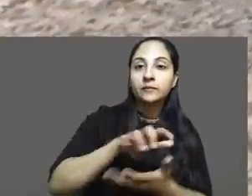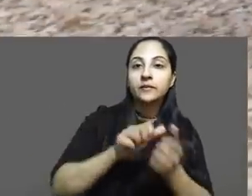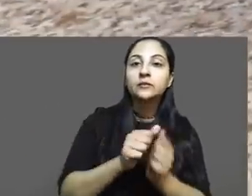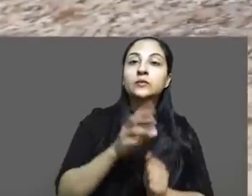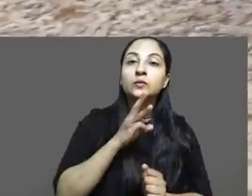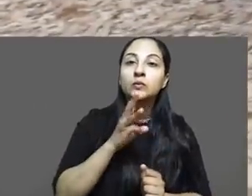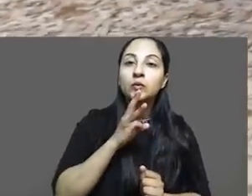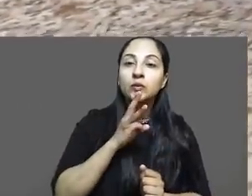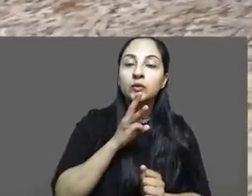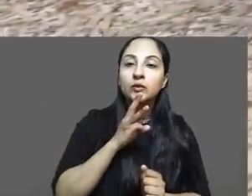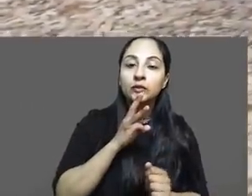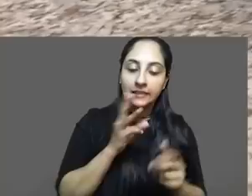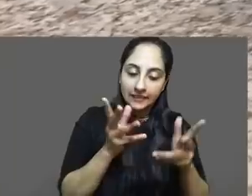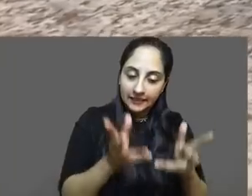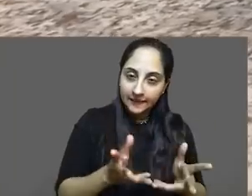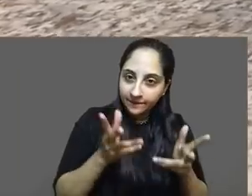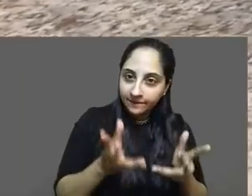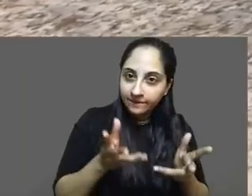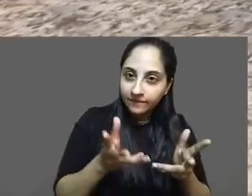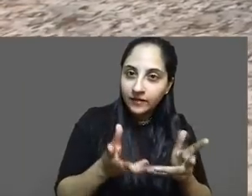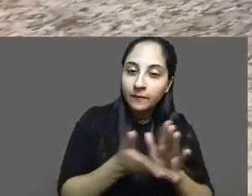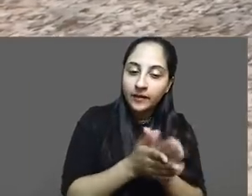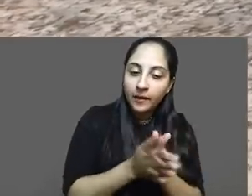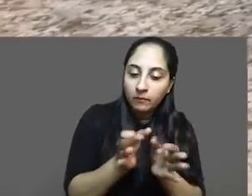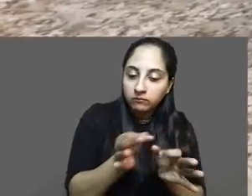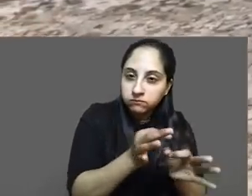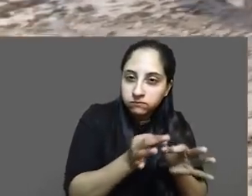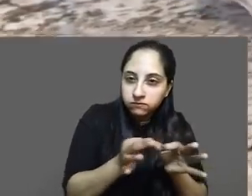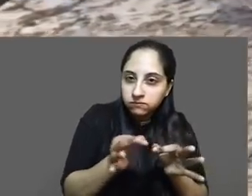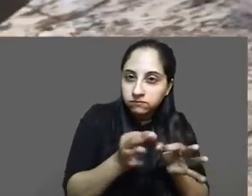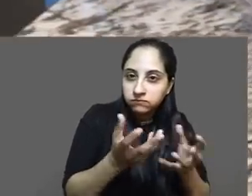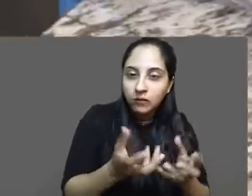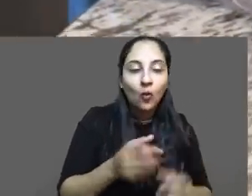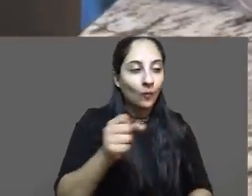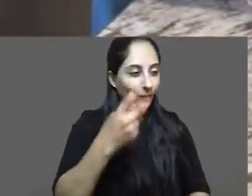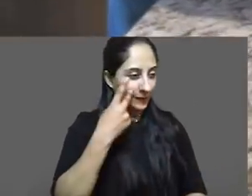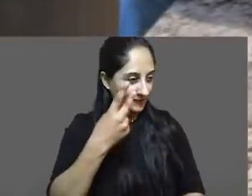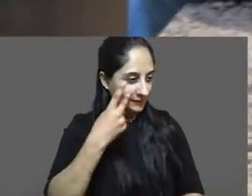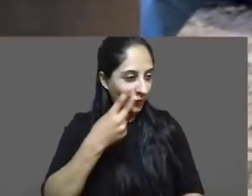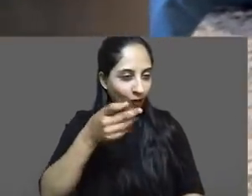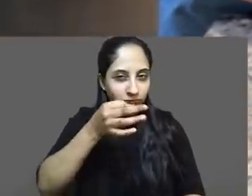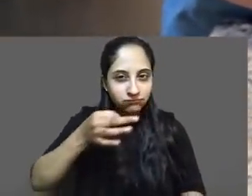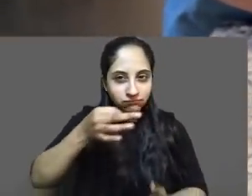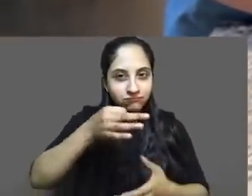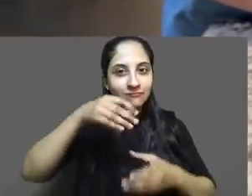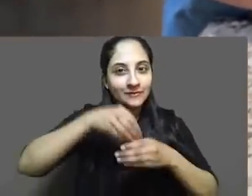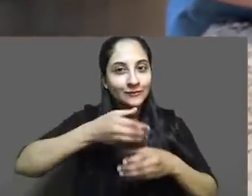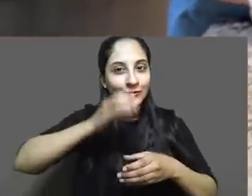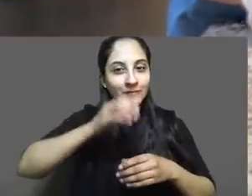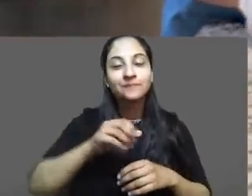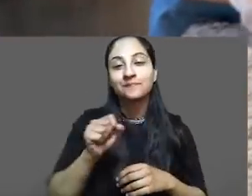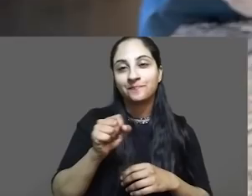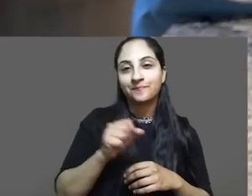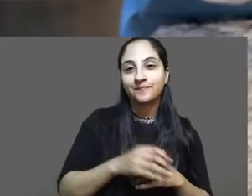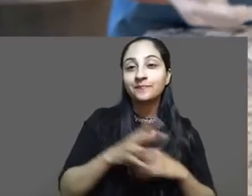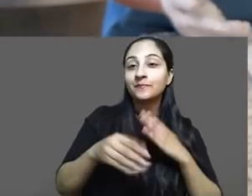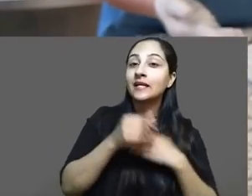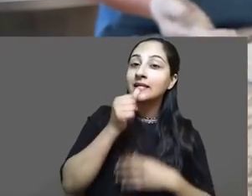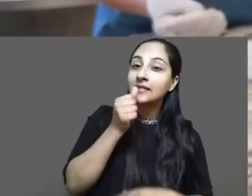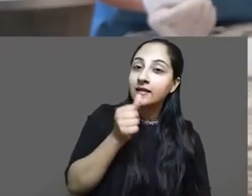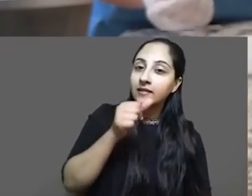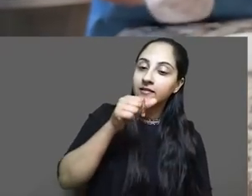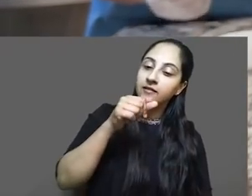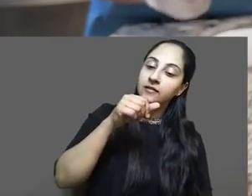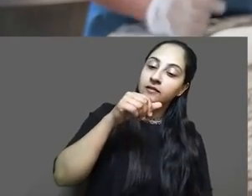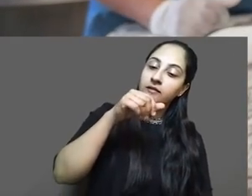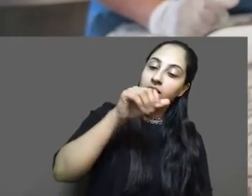this. Oh yeah, that's that googly stuff I see in the sherbet sometimes. The nuts can be almonds or pistachios. We can crush them, we can leave